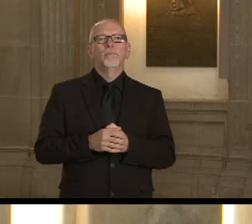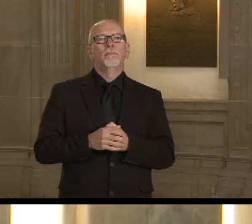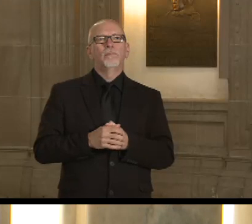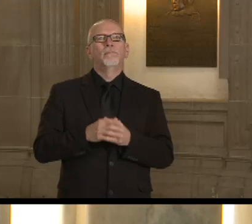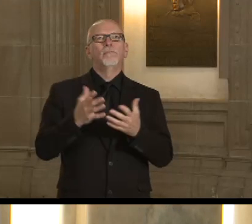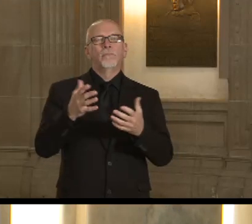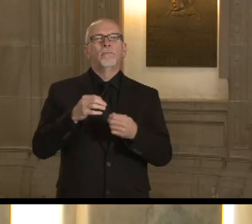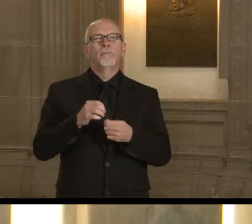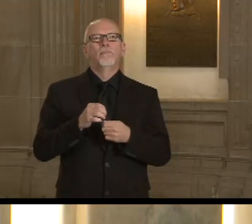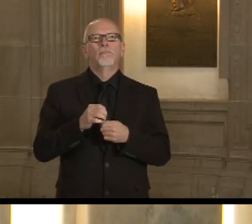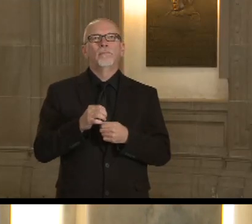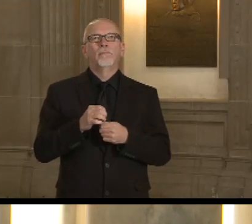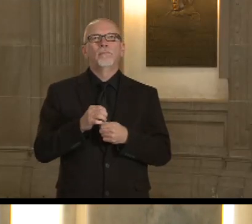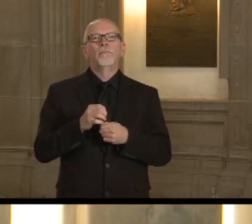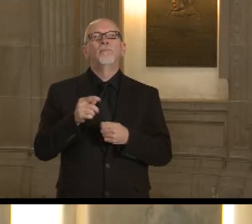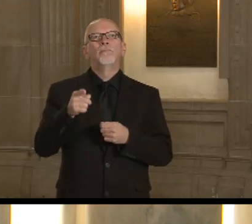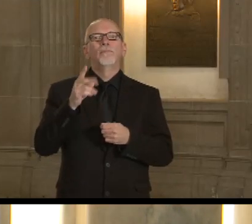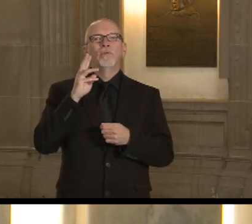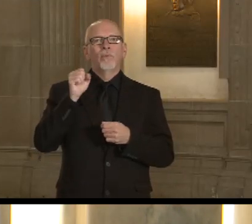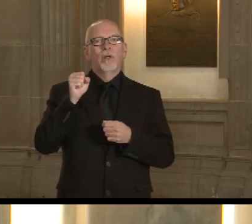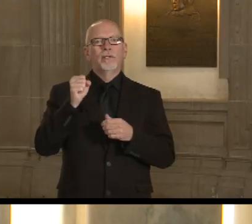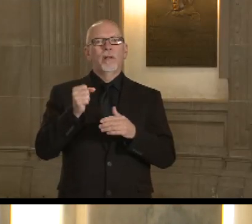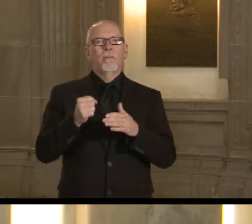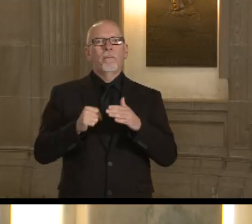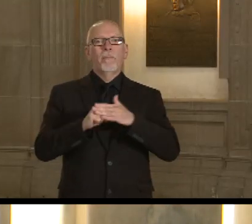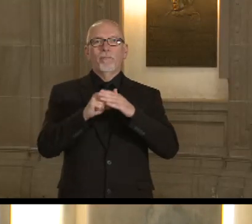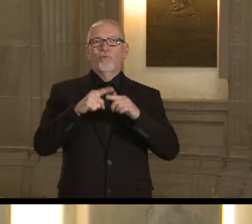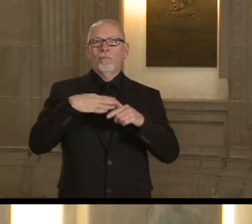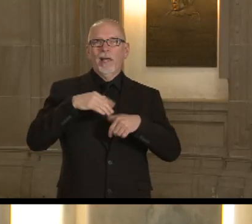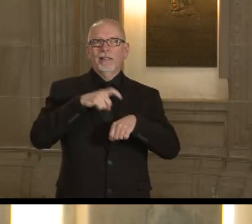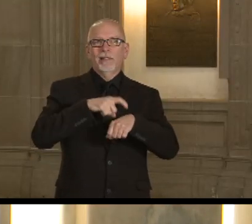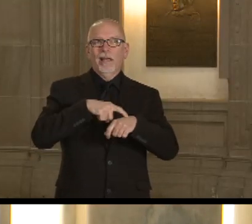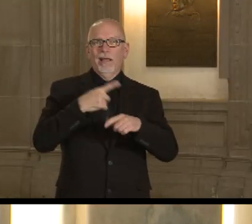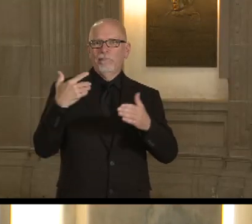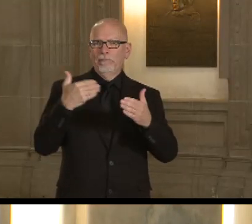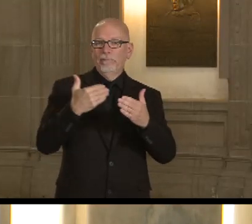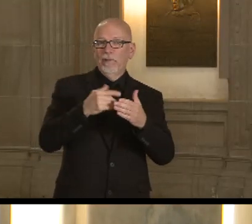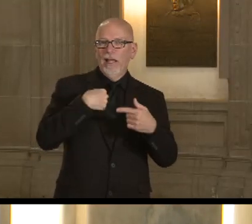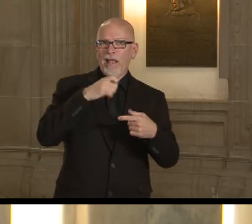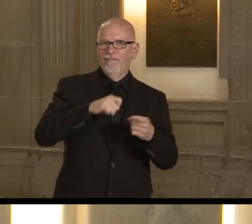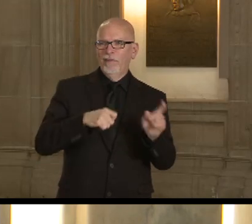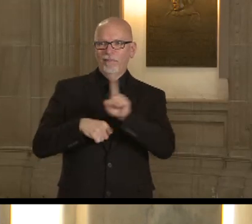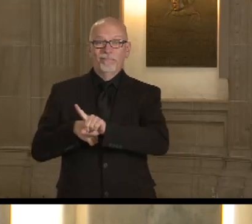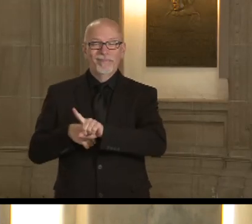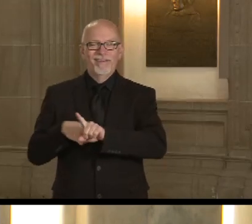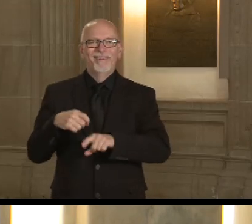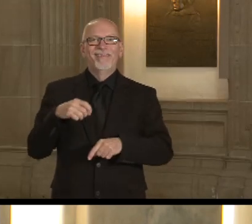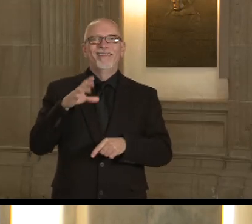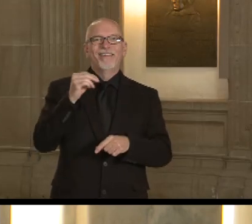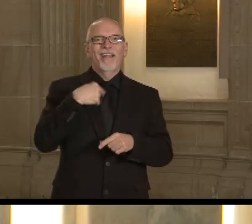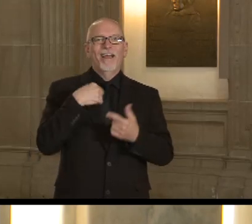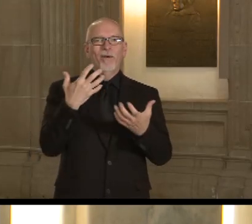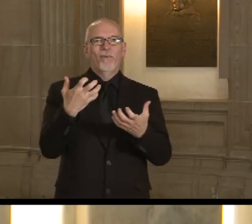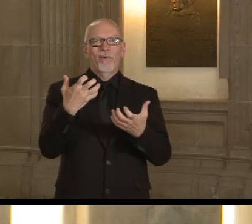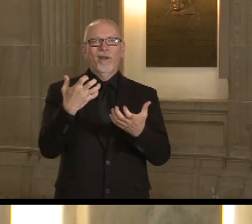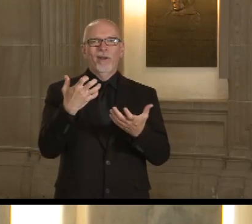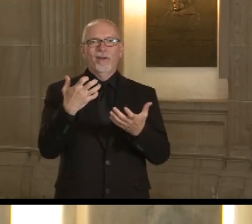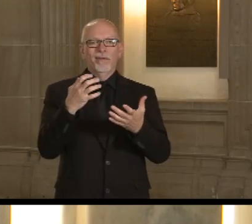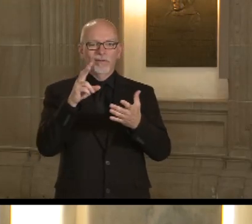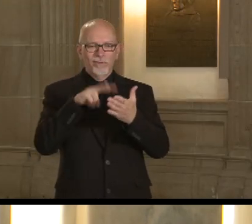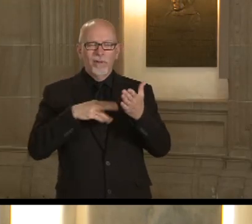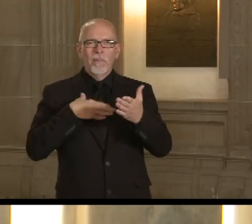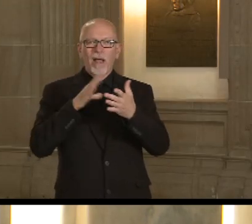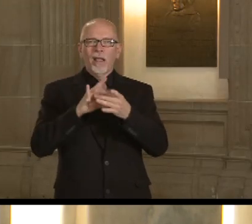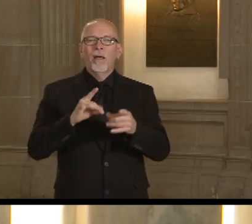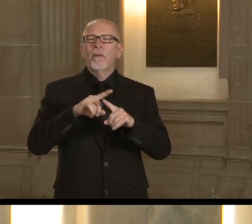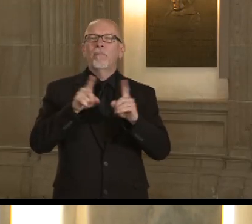Well, it was bumping up until my time that I had to be here, and I wanted to go over my comments. But I